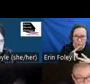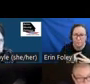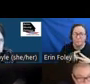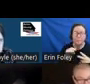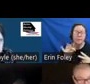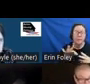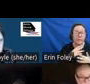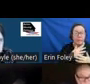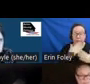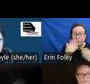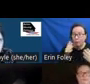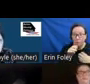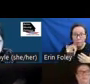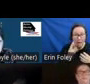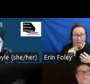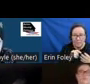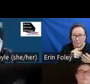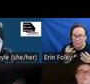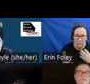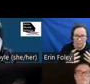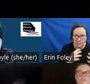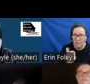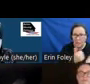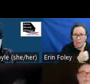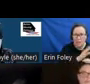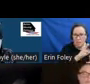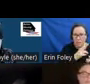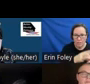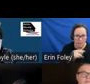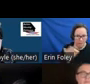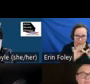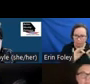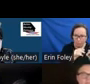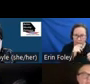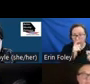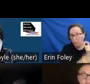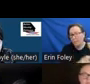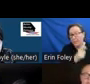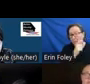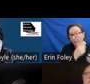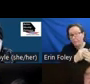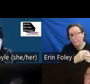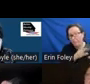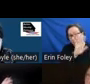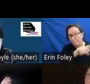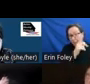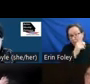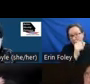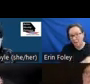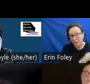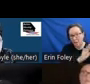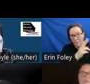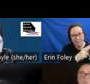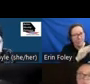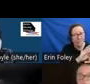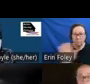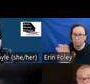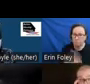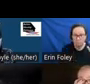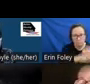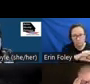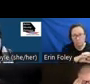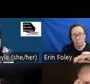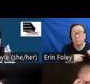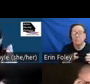assets in the person's name, and make sure other families members know this. It's a problem if Great Aunt